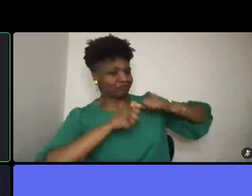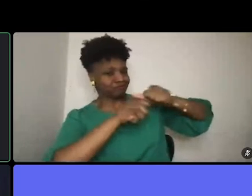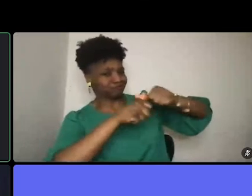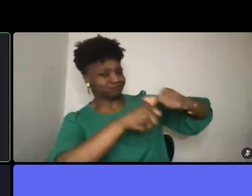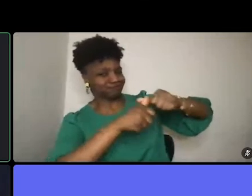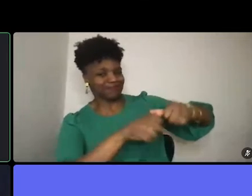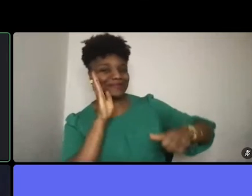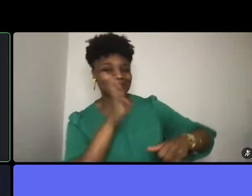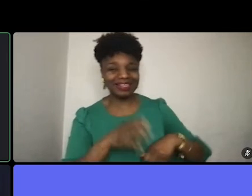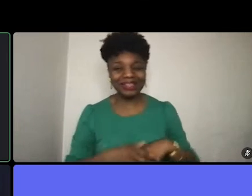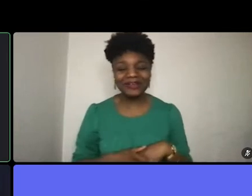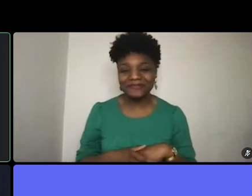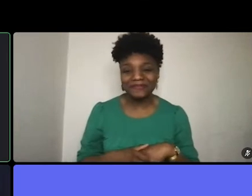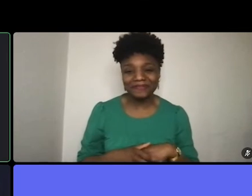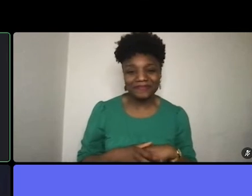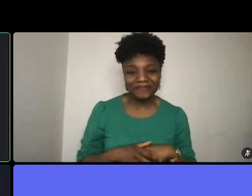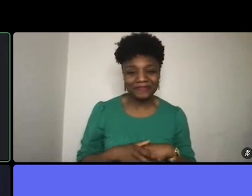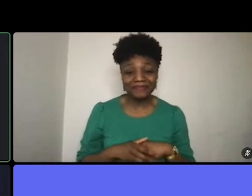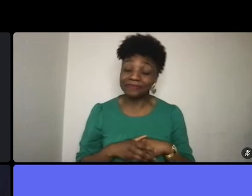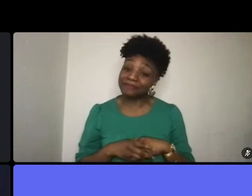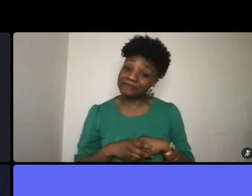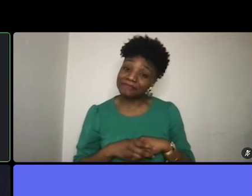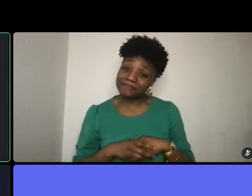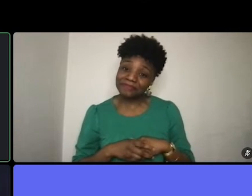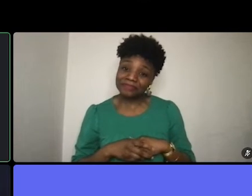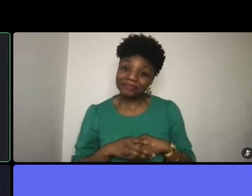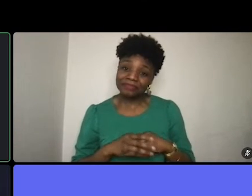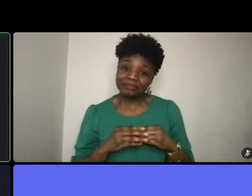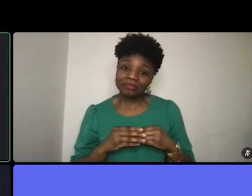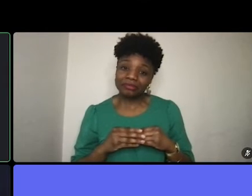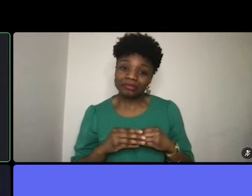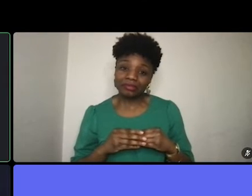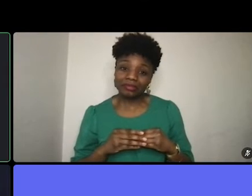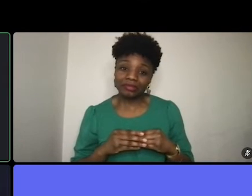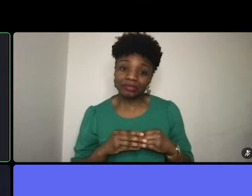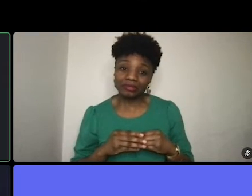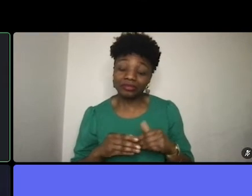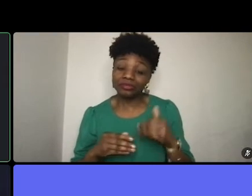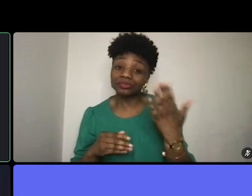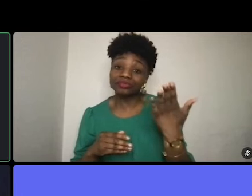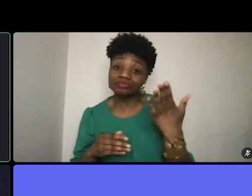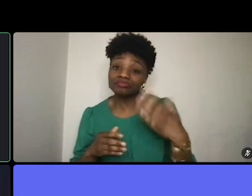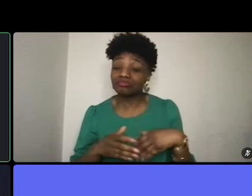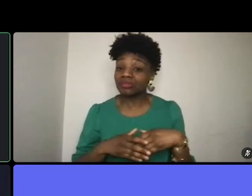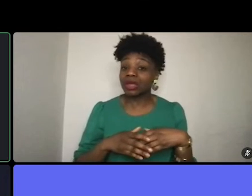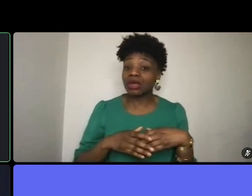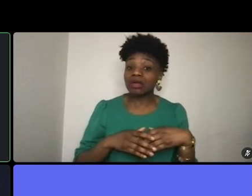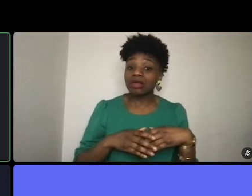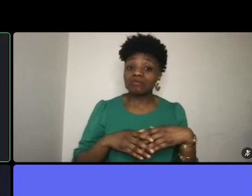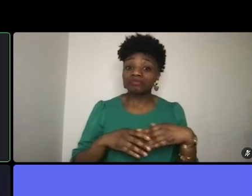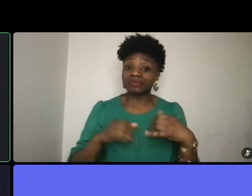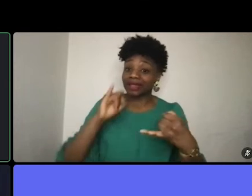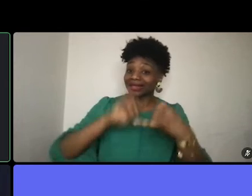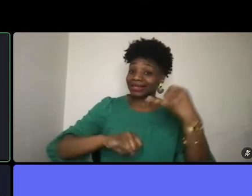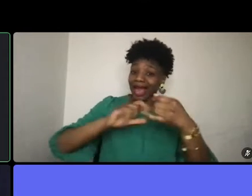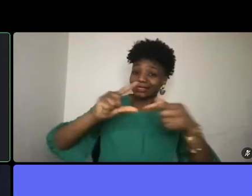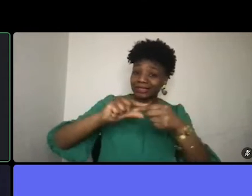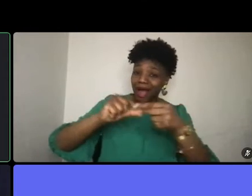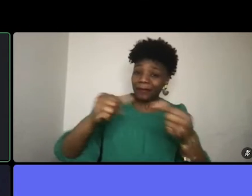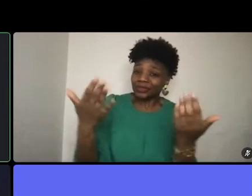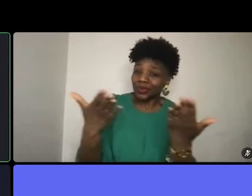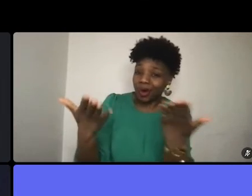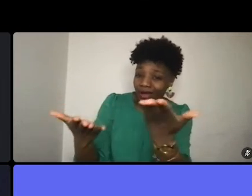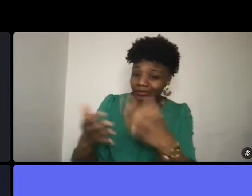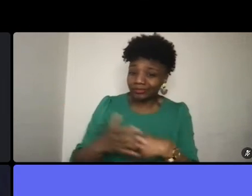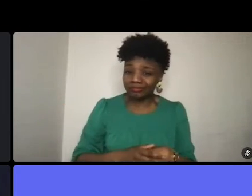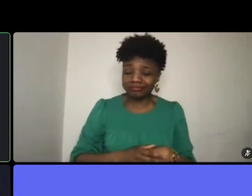efficient. is there anything like specific or particular that you want to share before we get up out of here? Anything that you need